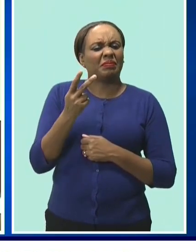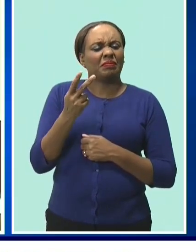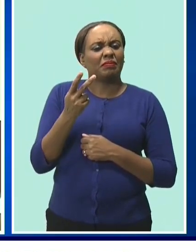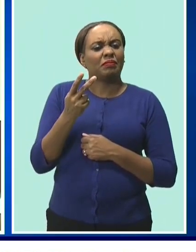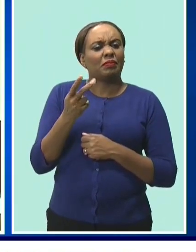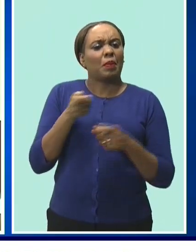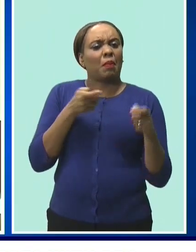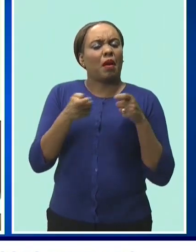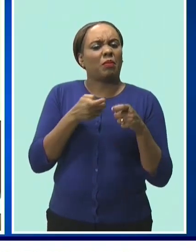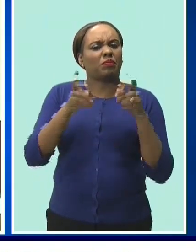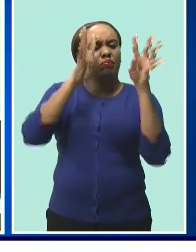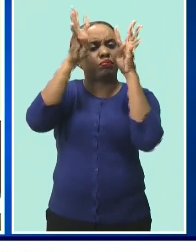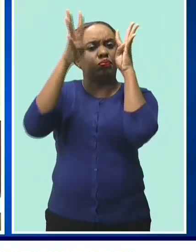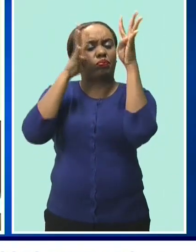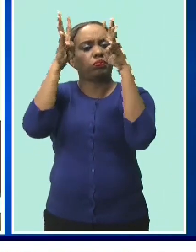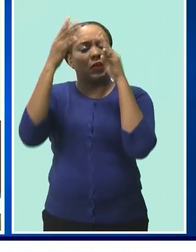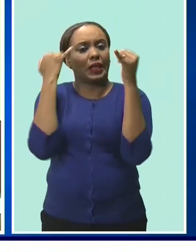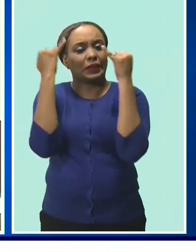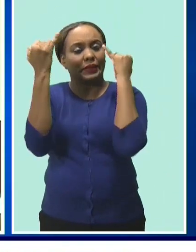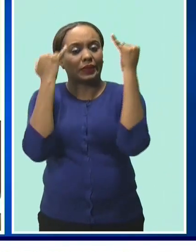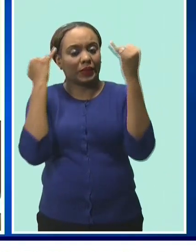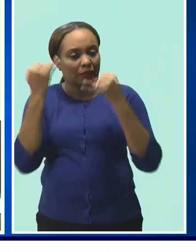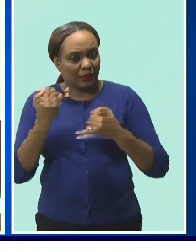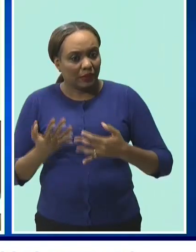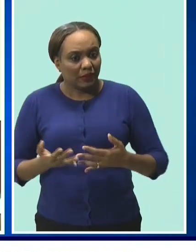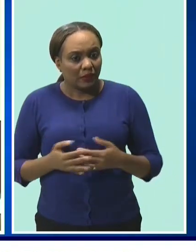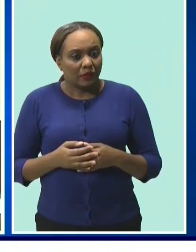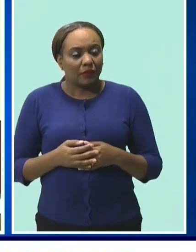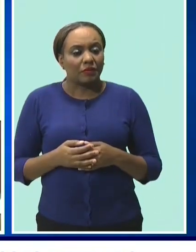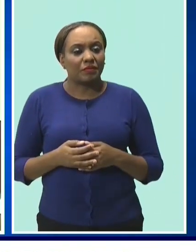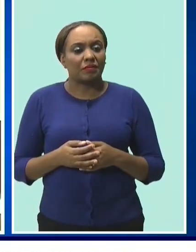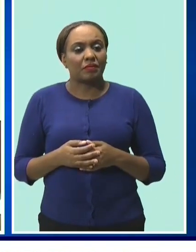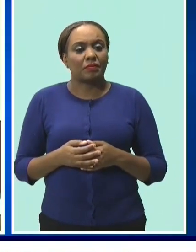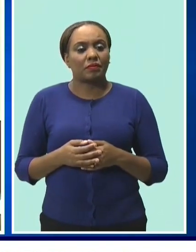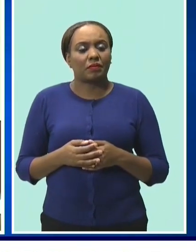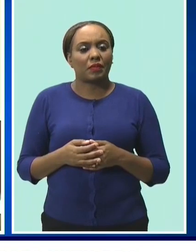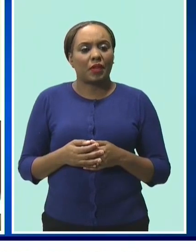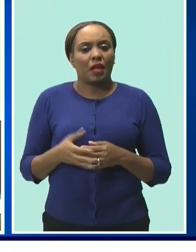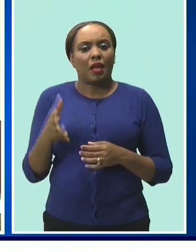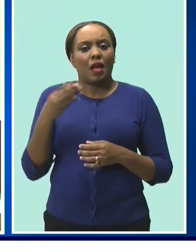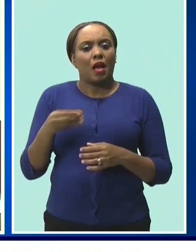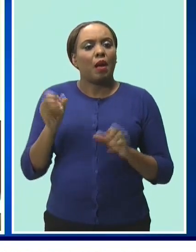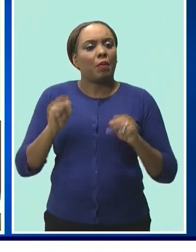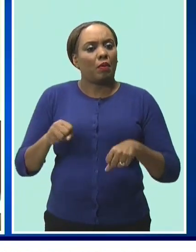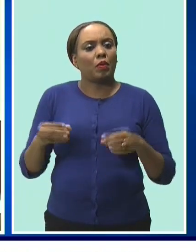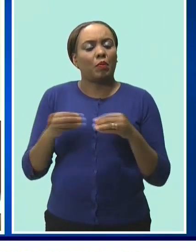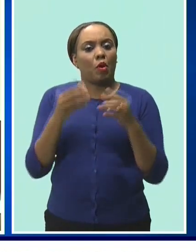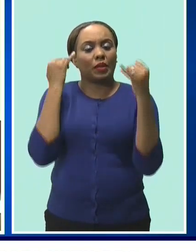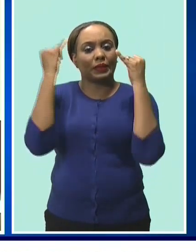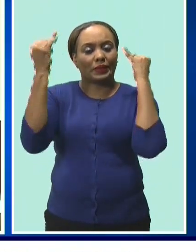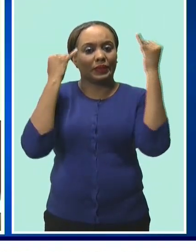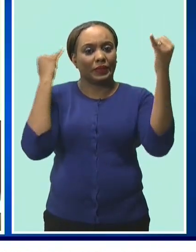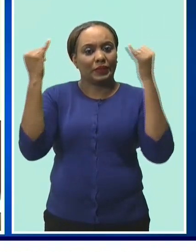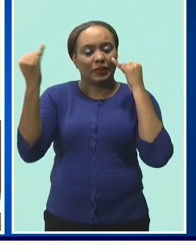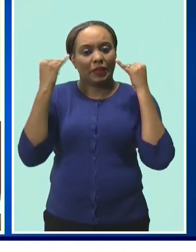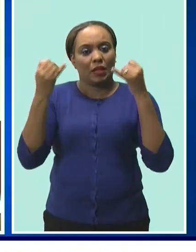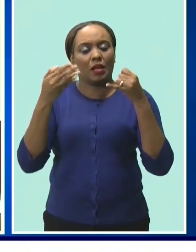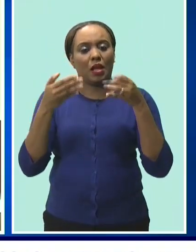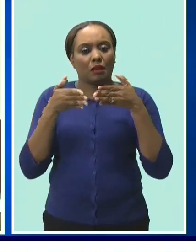is very innovative, and there are a lot of rooms for innovation and collaboration that I have